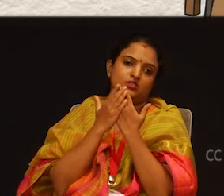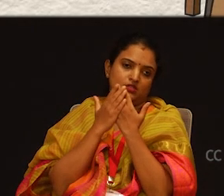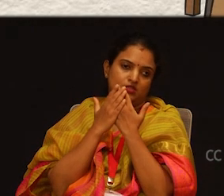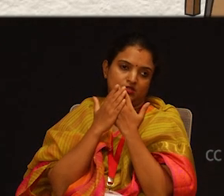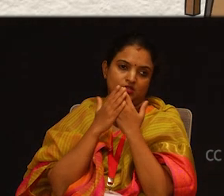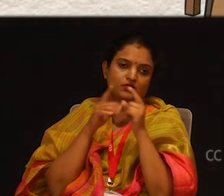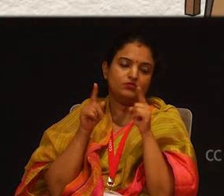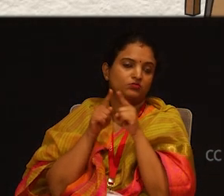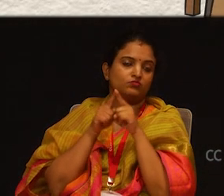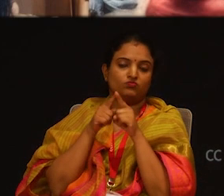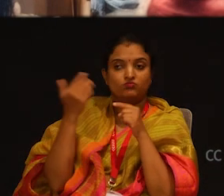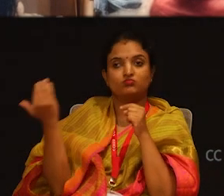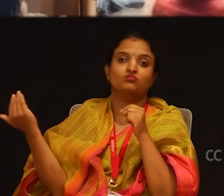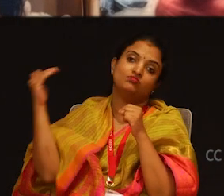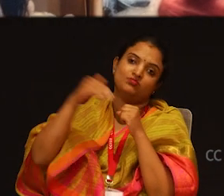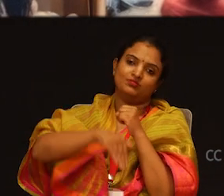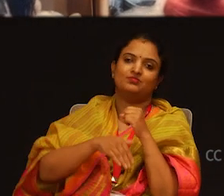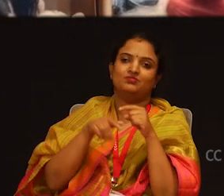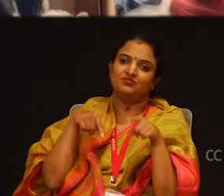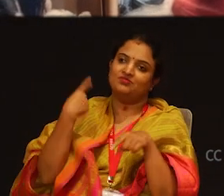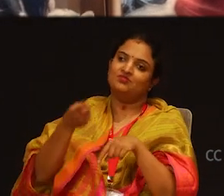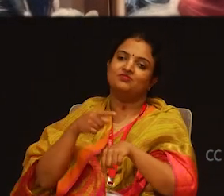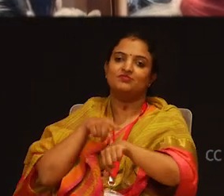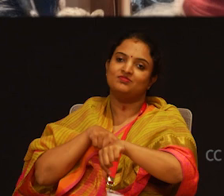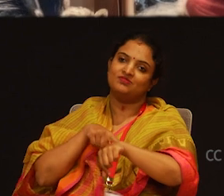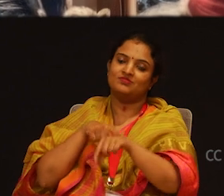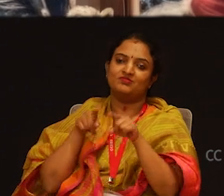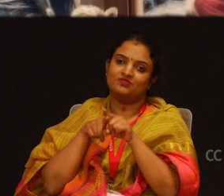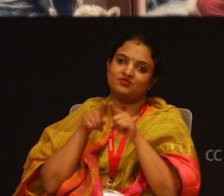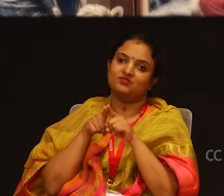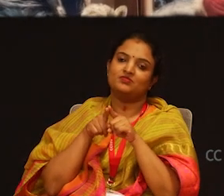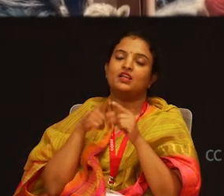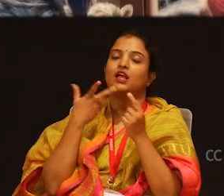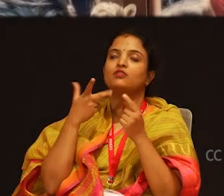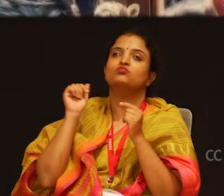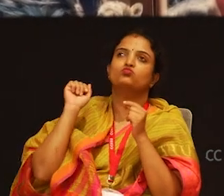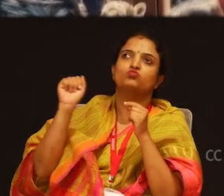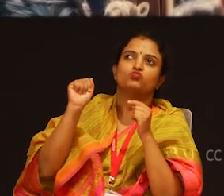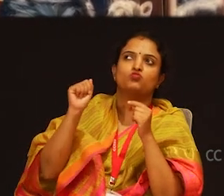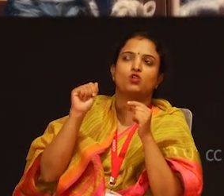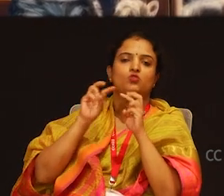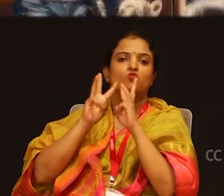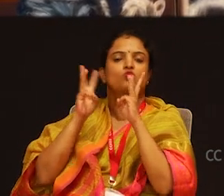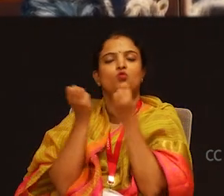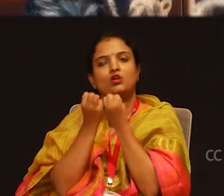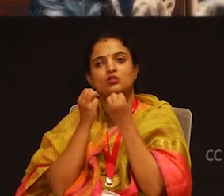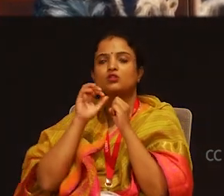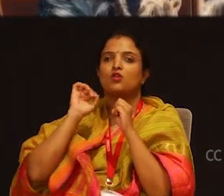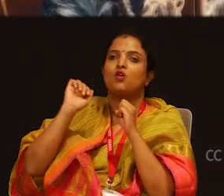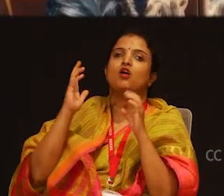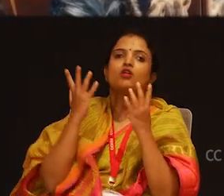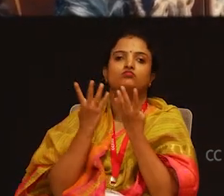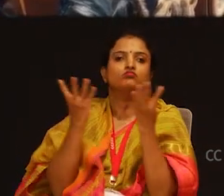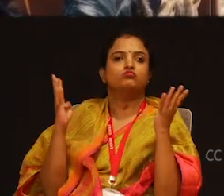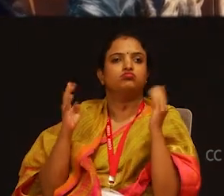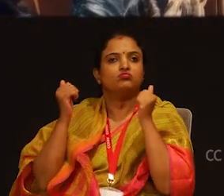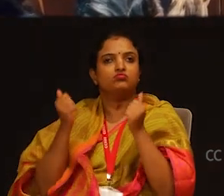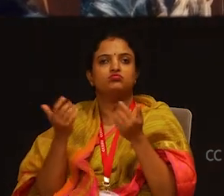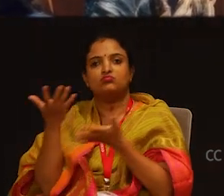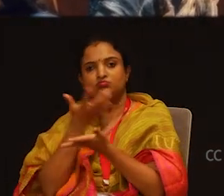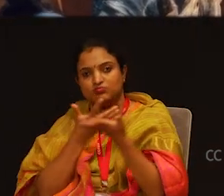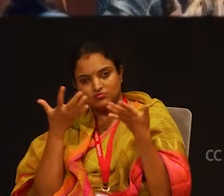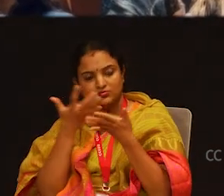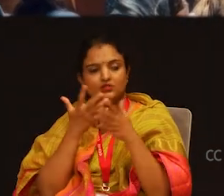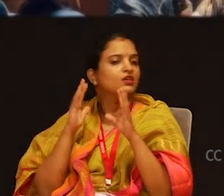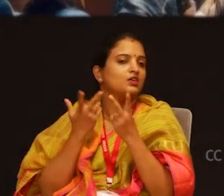come and experience dynamic workshops, keynote addresses, and panel discussions led by